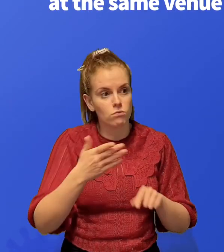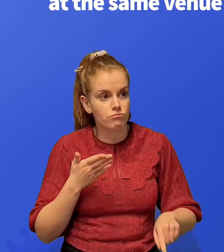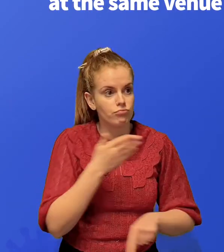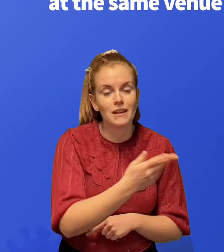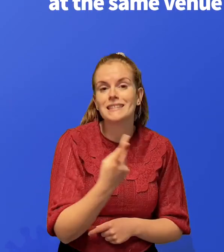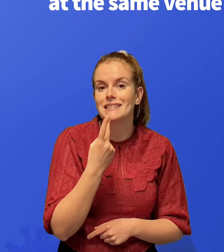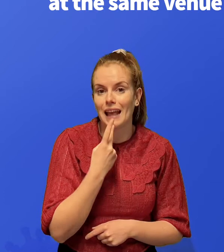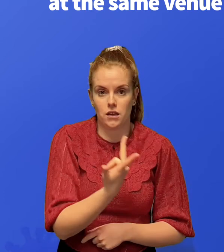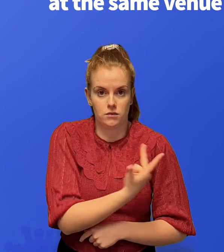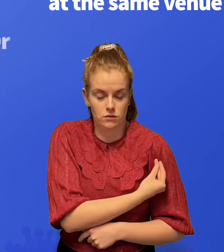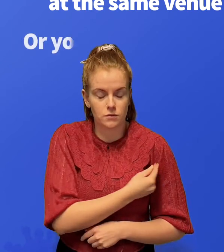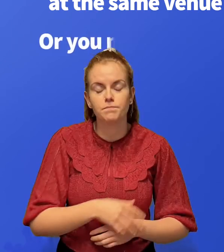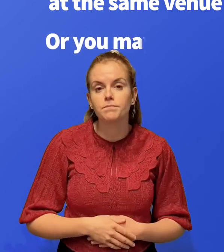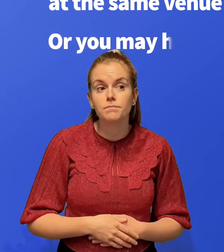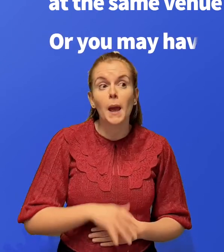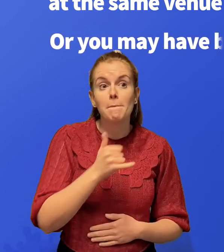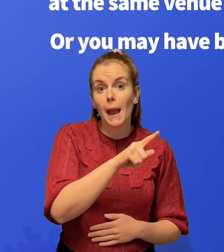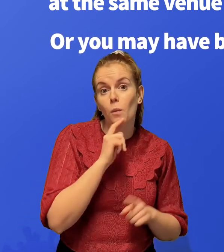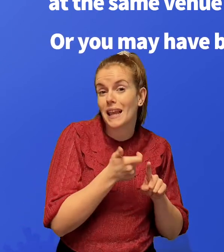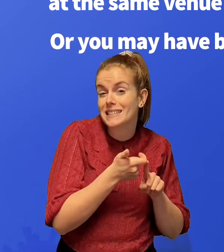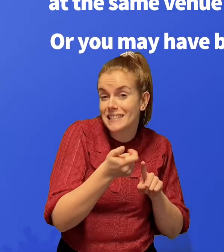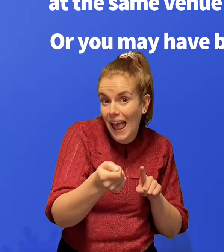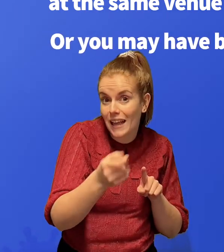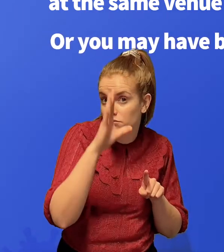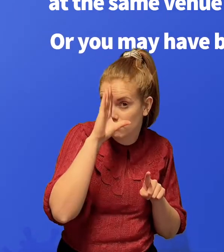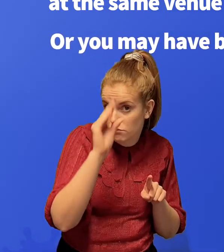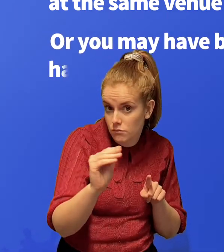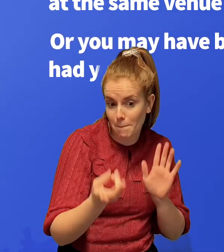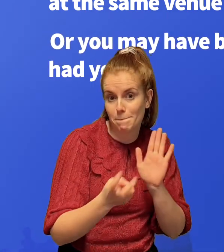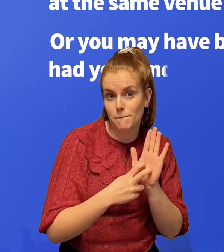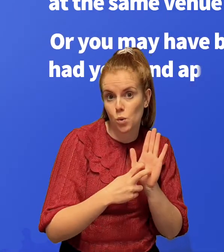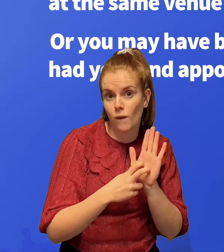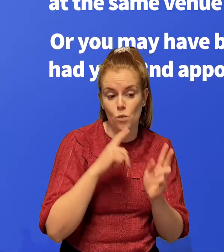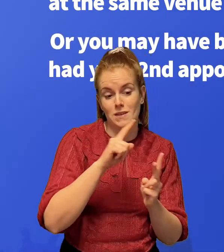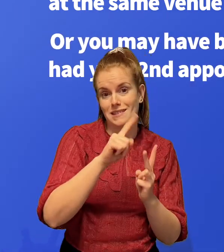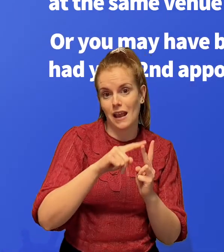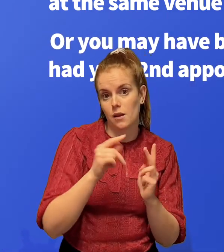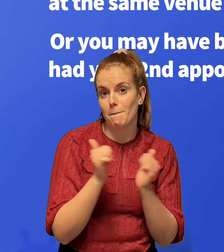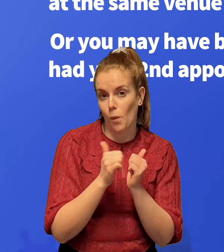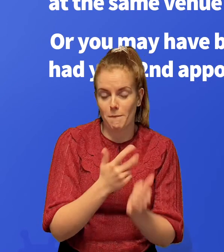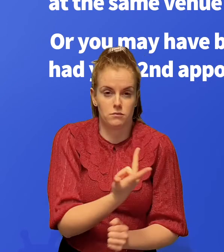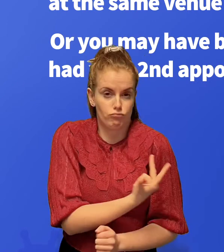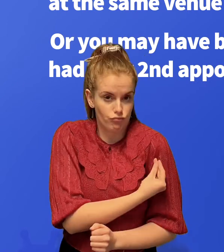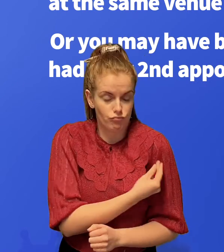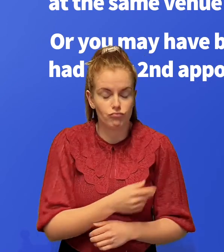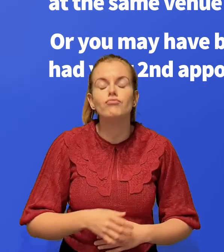dose, or you may have been sent a text message and had your second appointment booked before you leave.